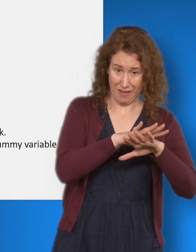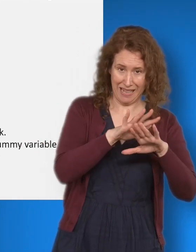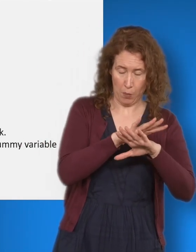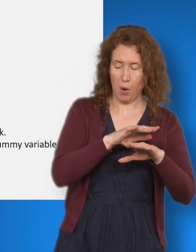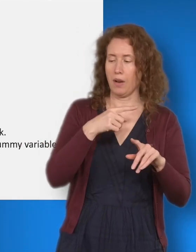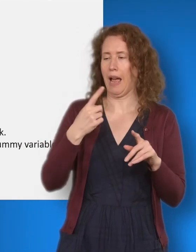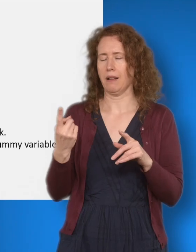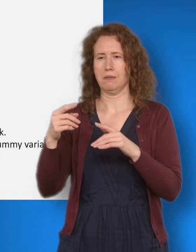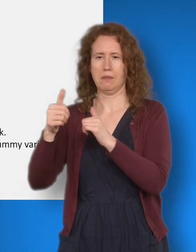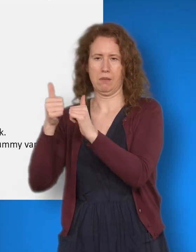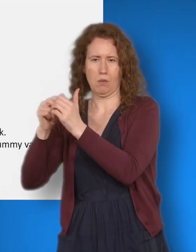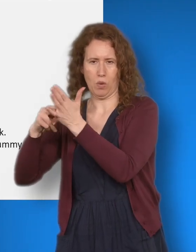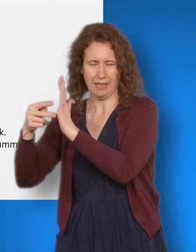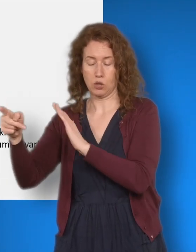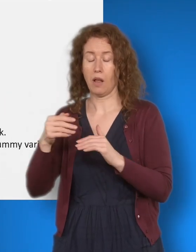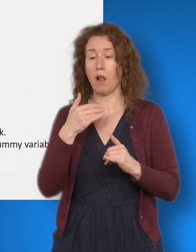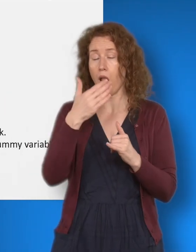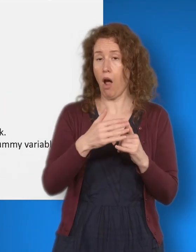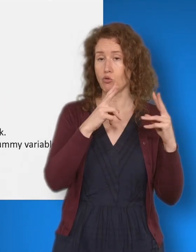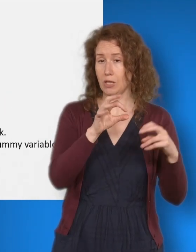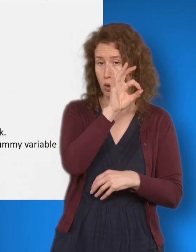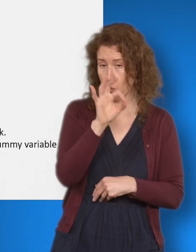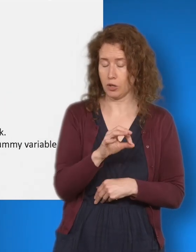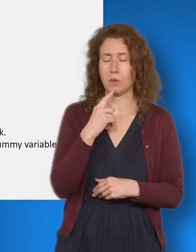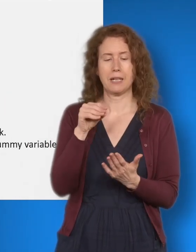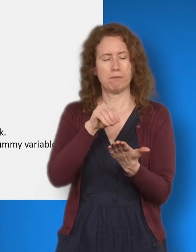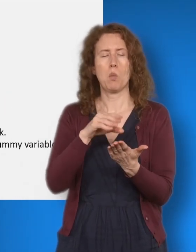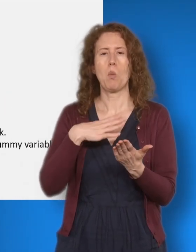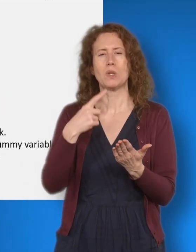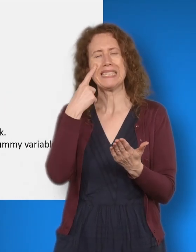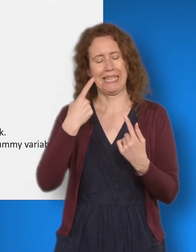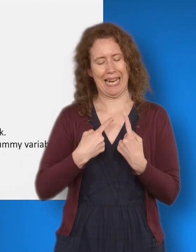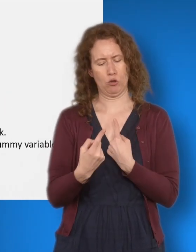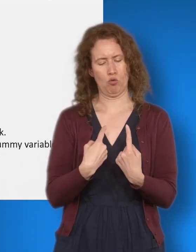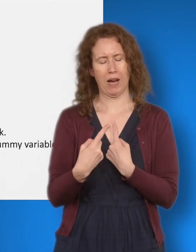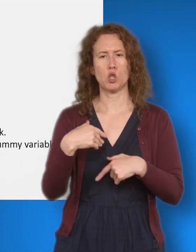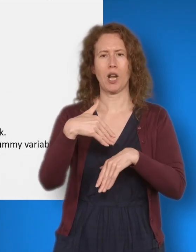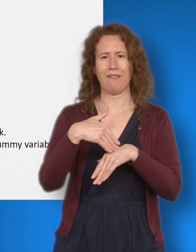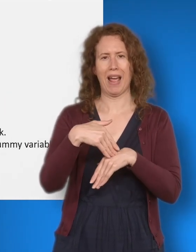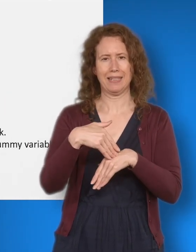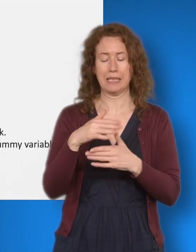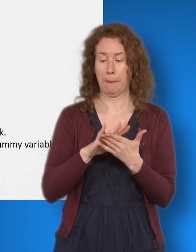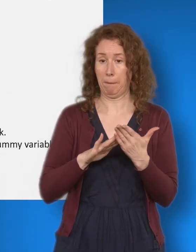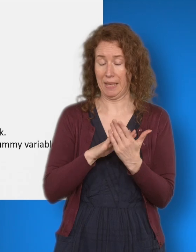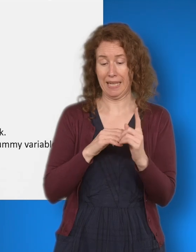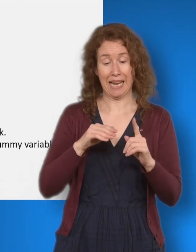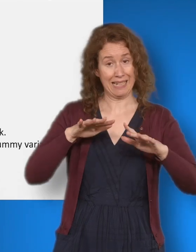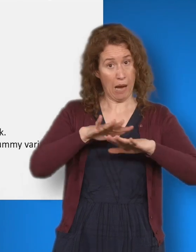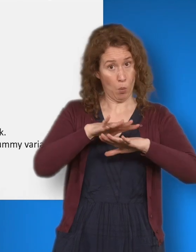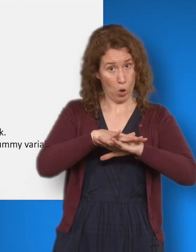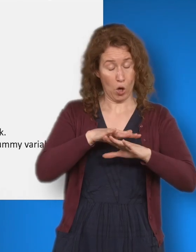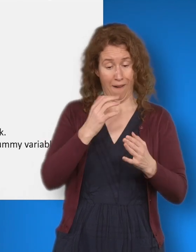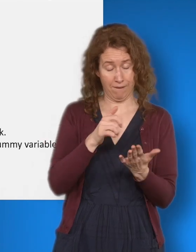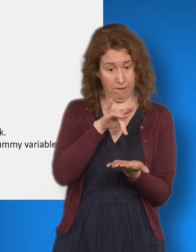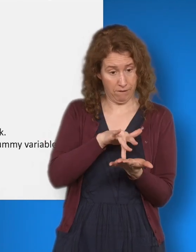final research question, we included a set of interaction effects. So we interacted the network